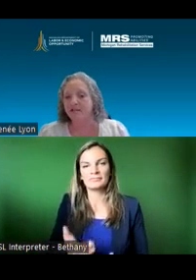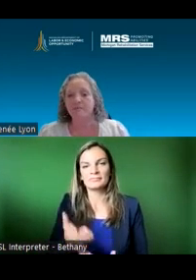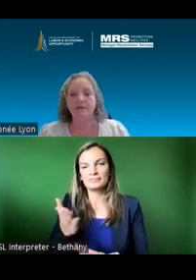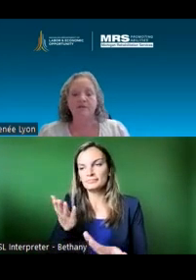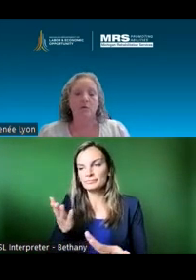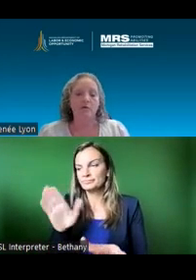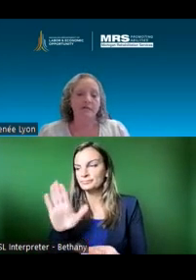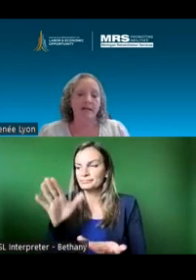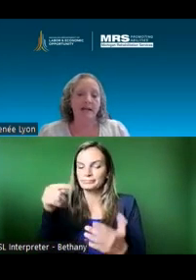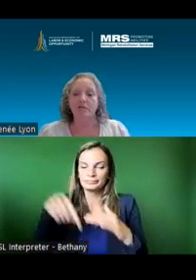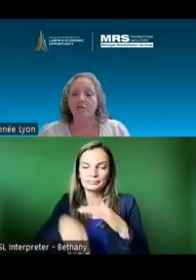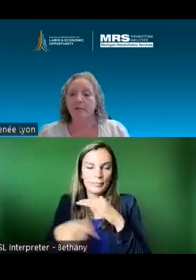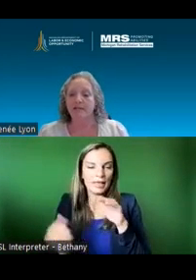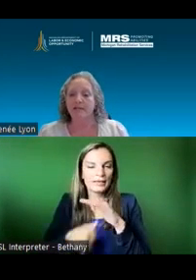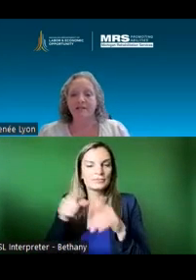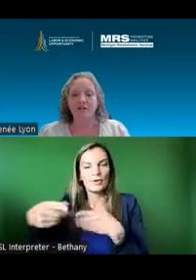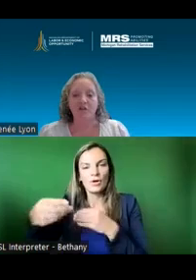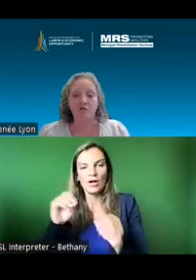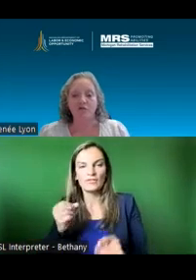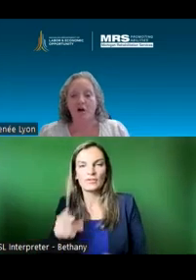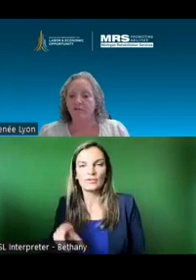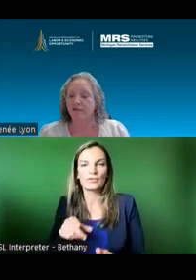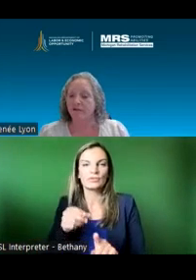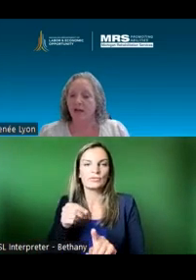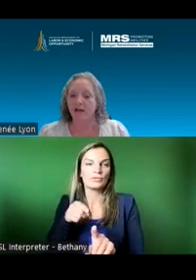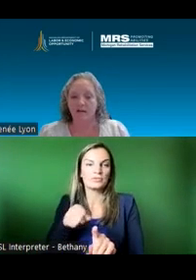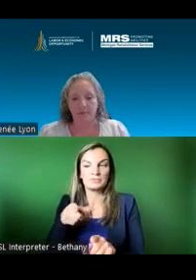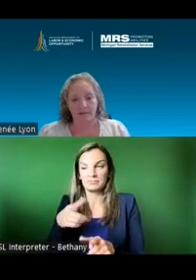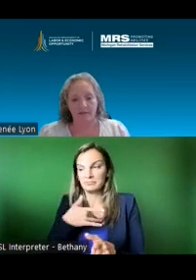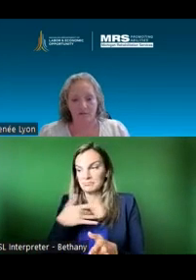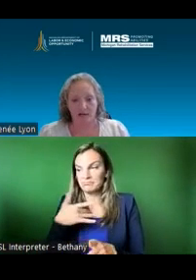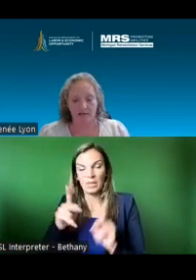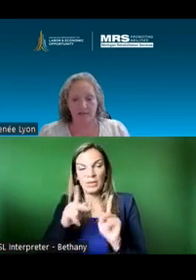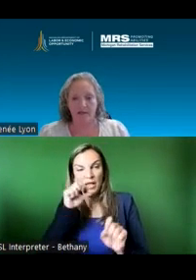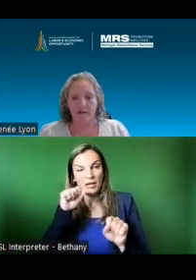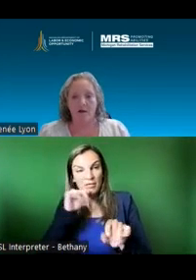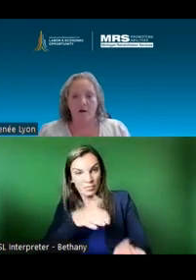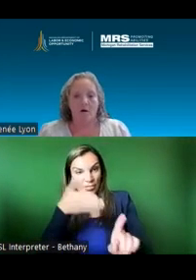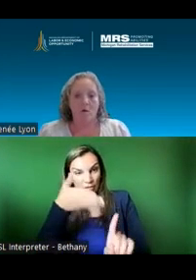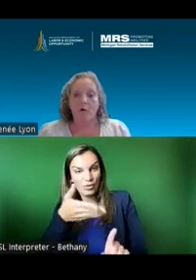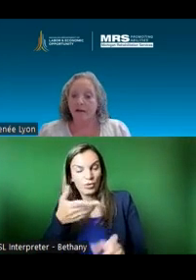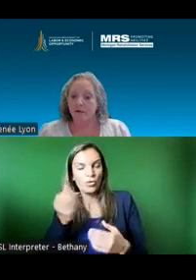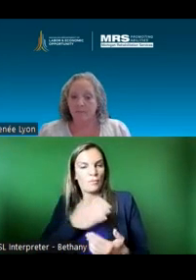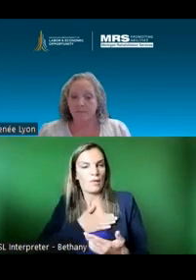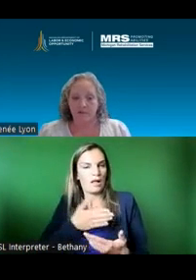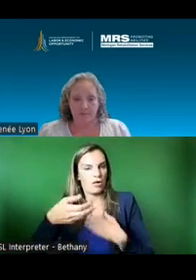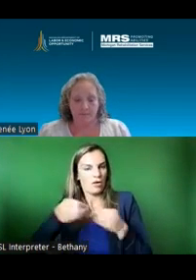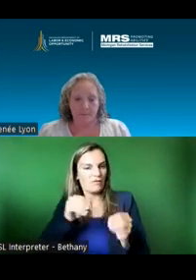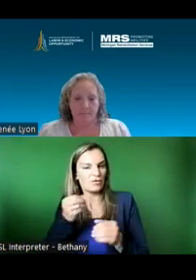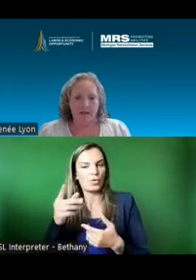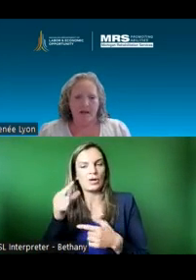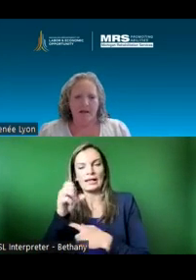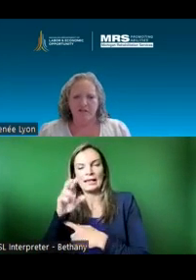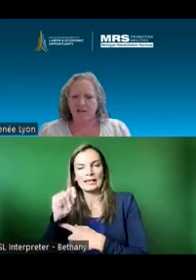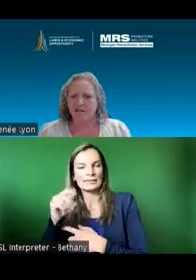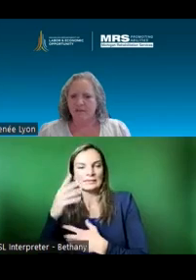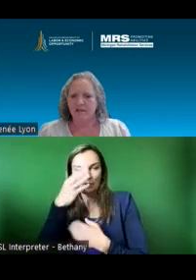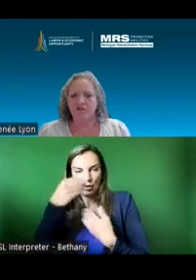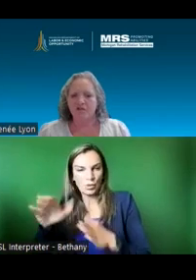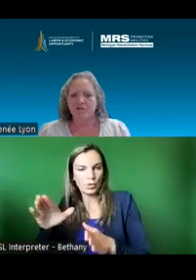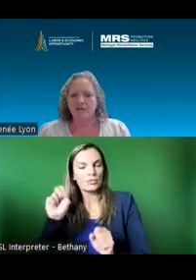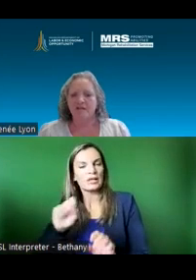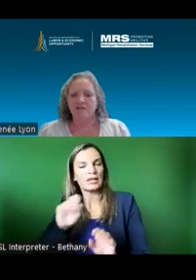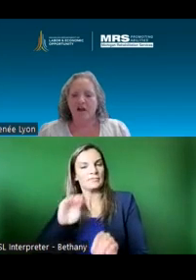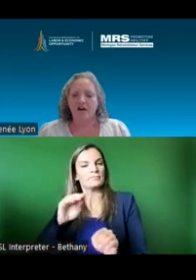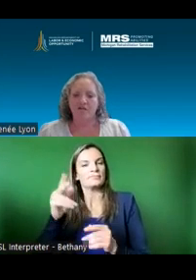the basement or dining room isn't used often. You're not going to be distracted or interrupted. Check to